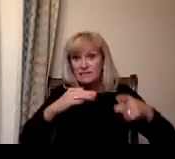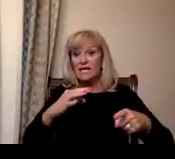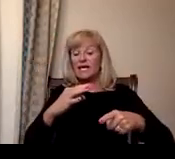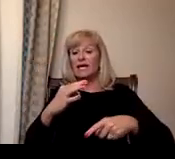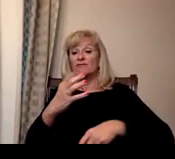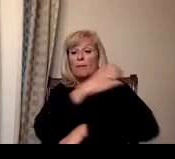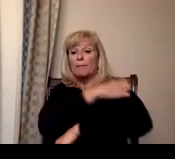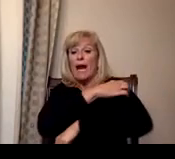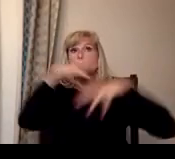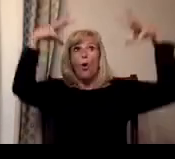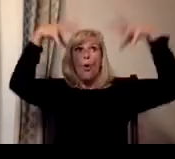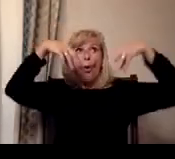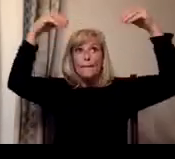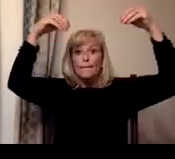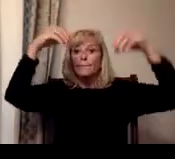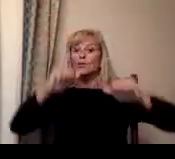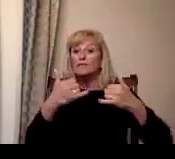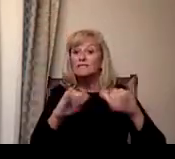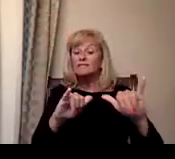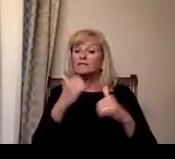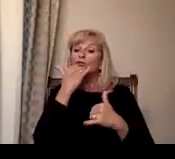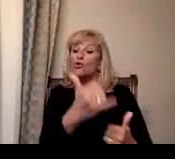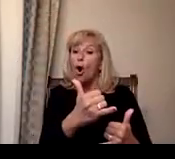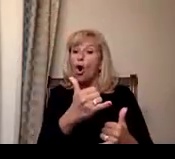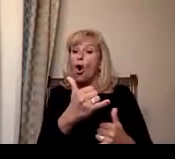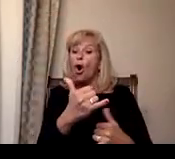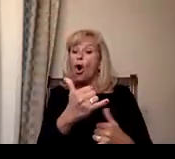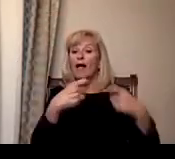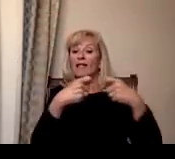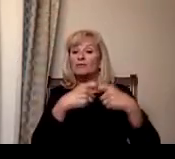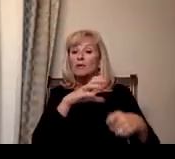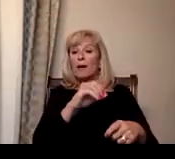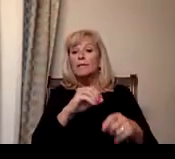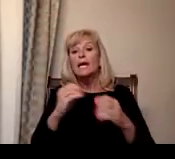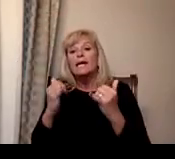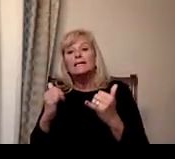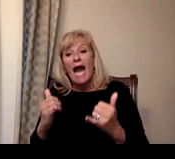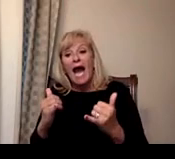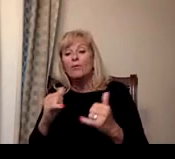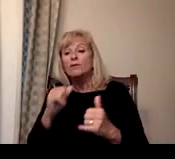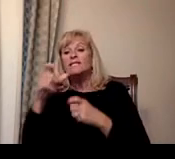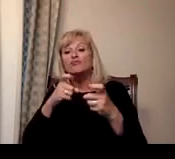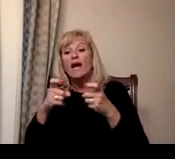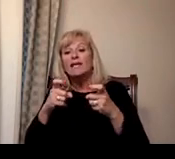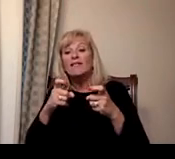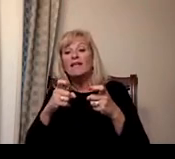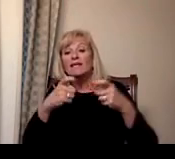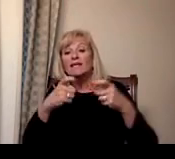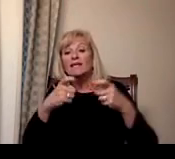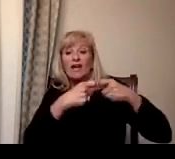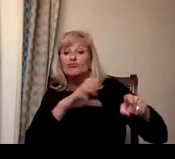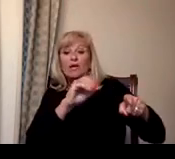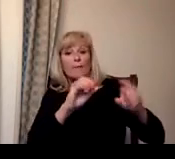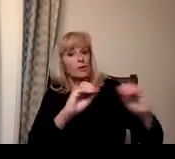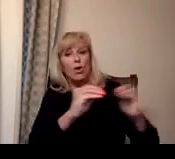your utility company, but consumers can choose where that comes from. But take a look at the statistic